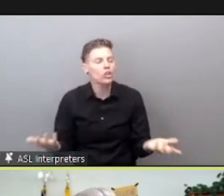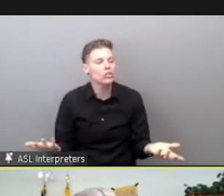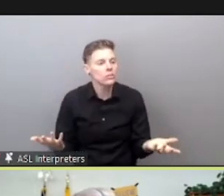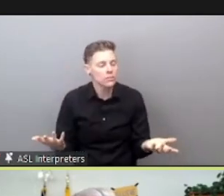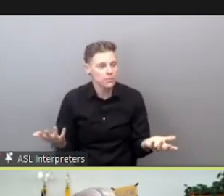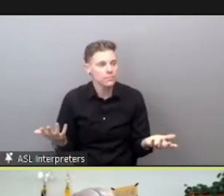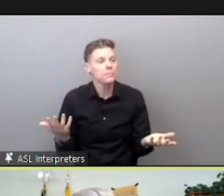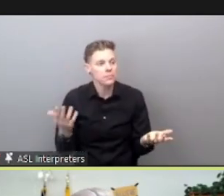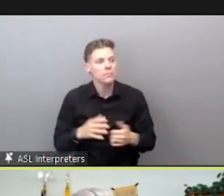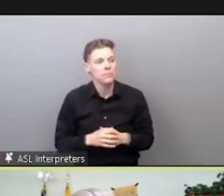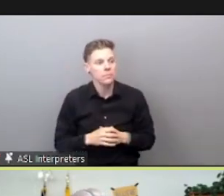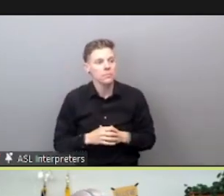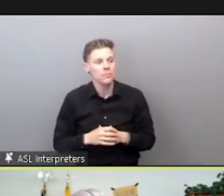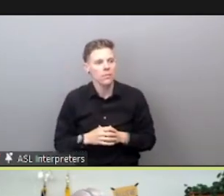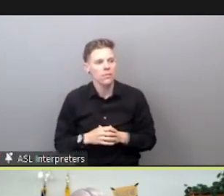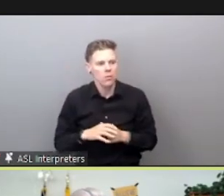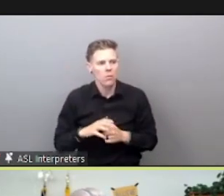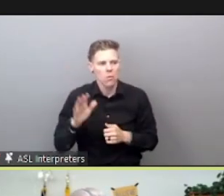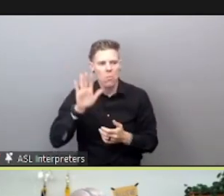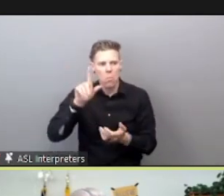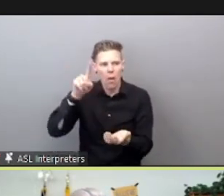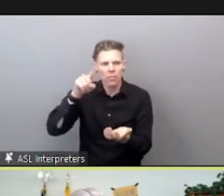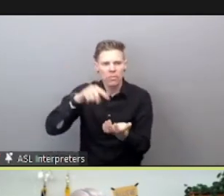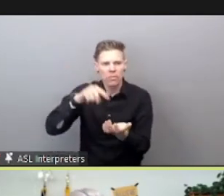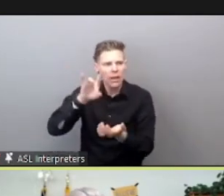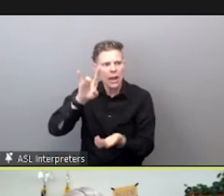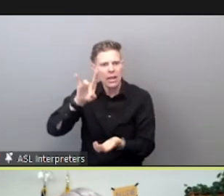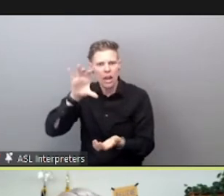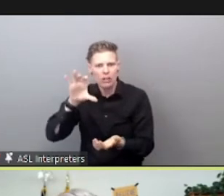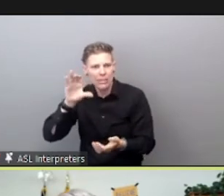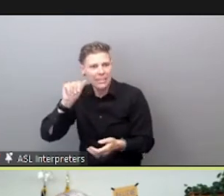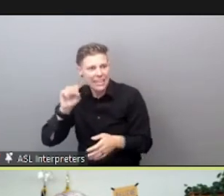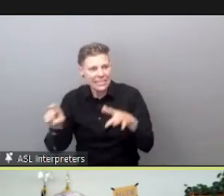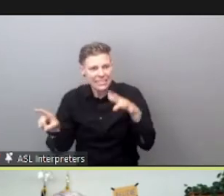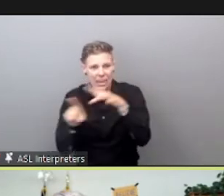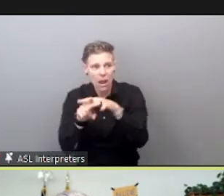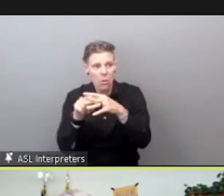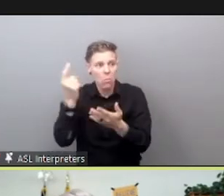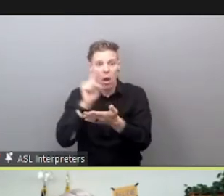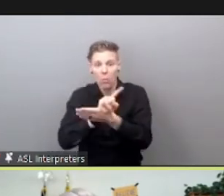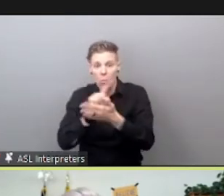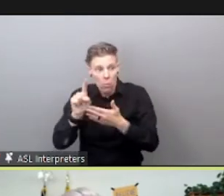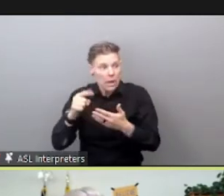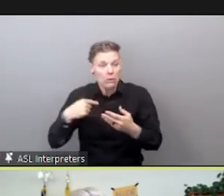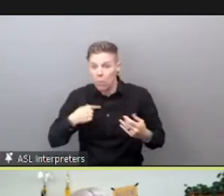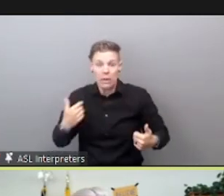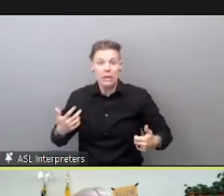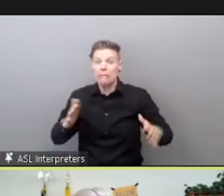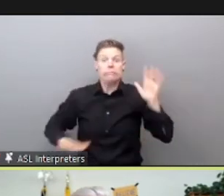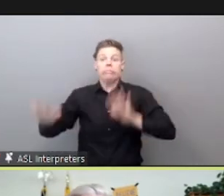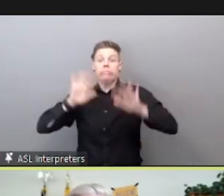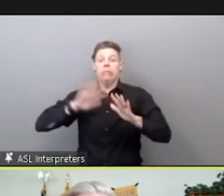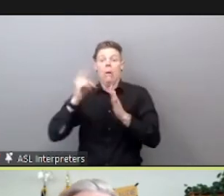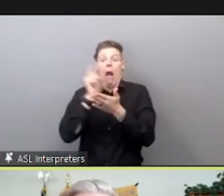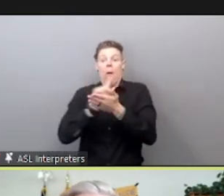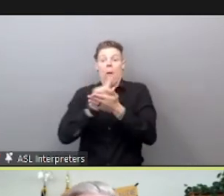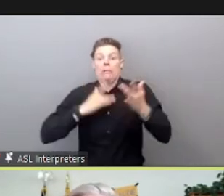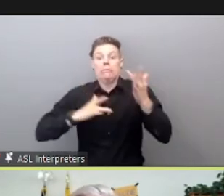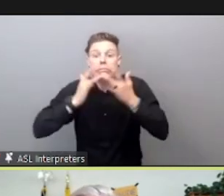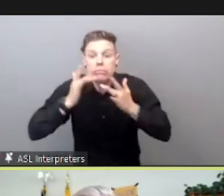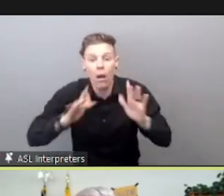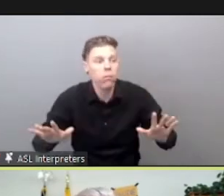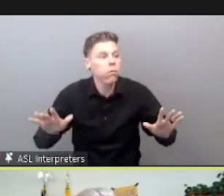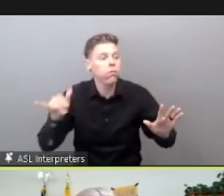1,800 cases or more. But right now, we've got in this much, much smaller